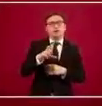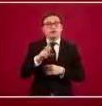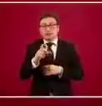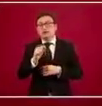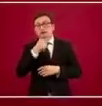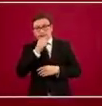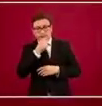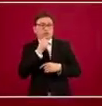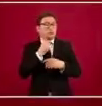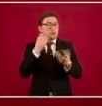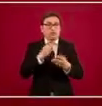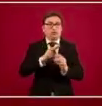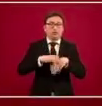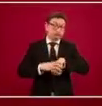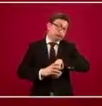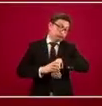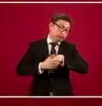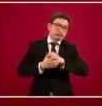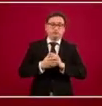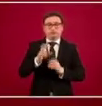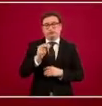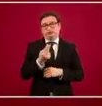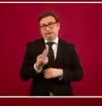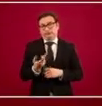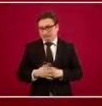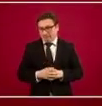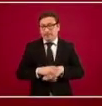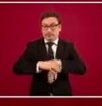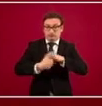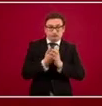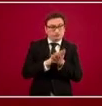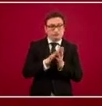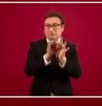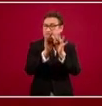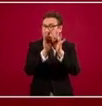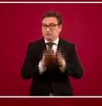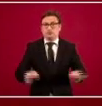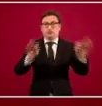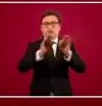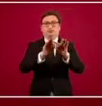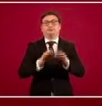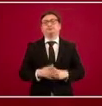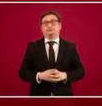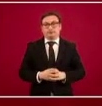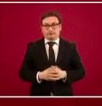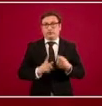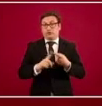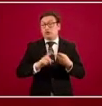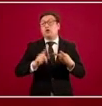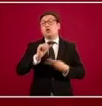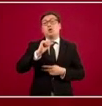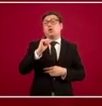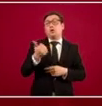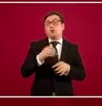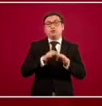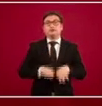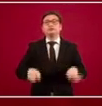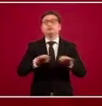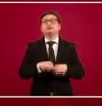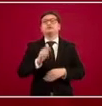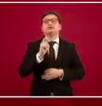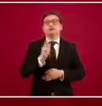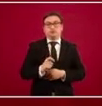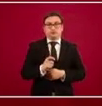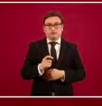Maybe you can sing a song, yeah, to make it easier, the wait. But washing your hands is fundamental. The